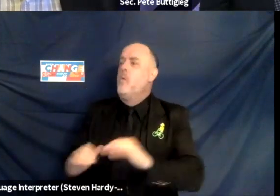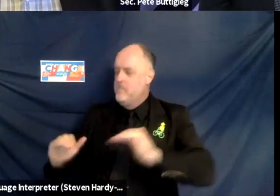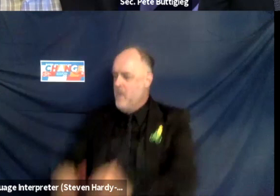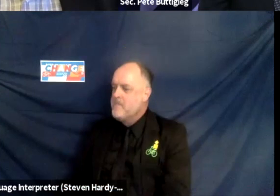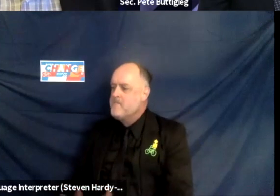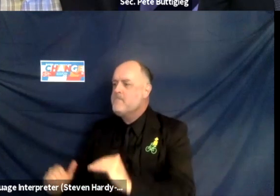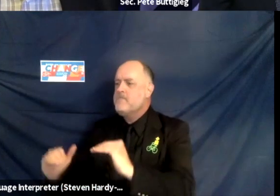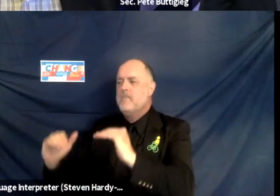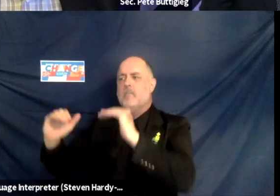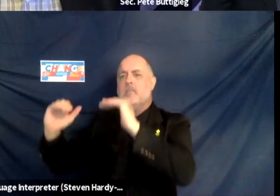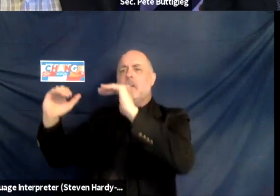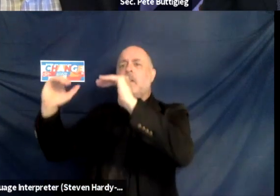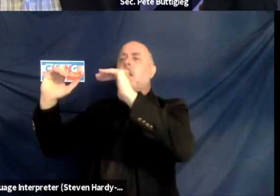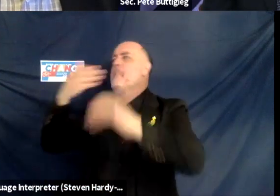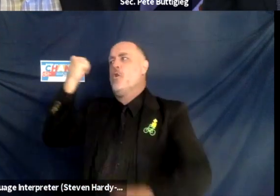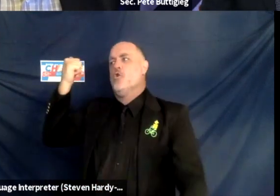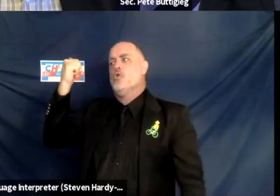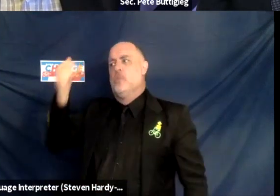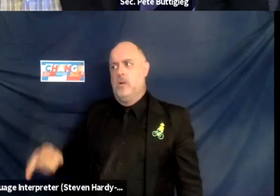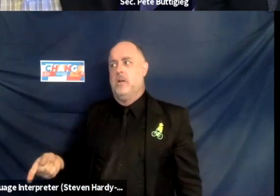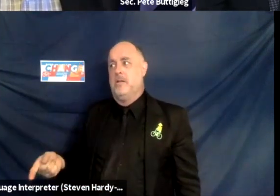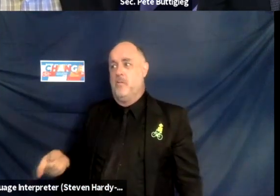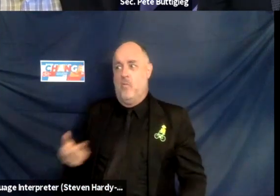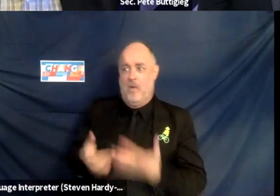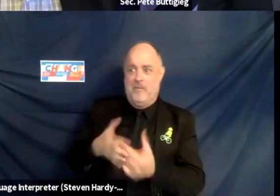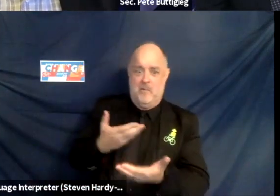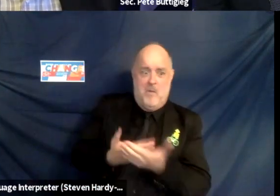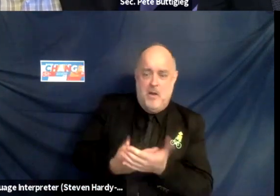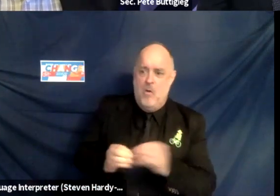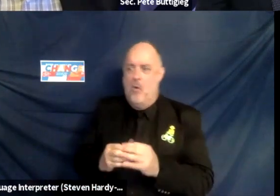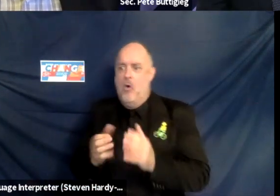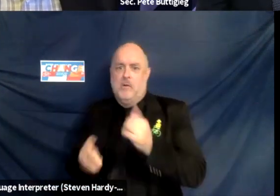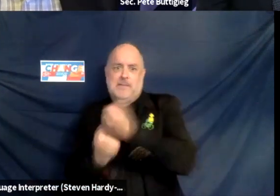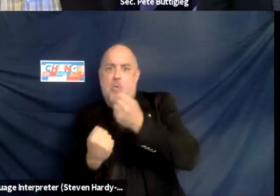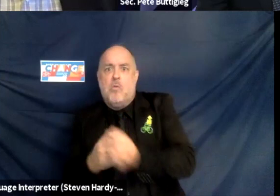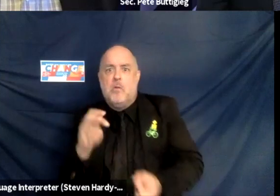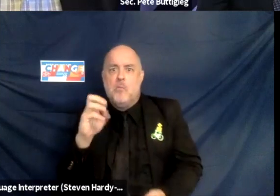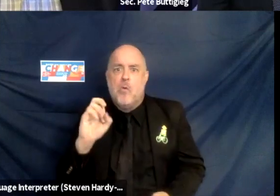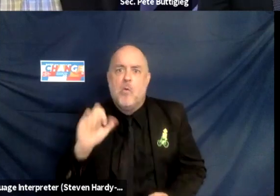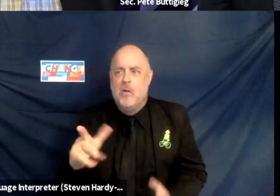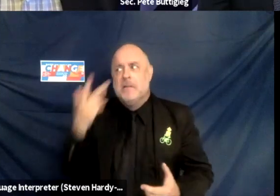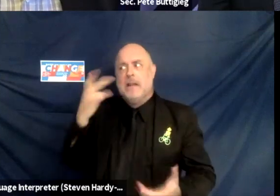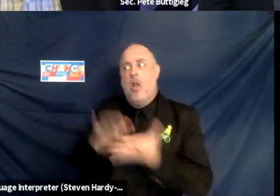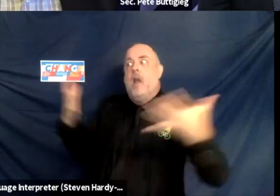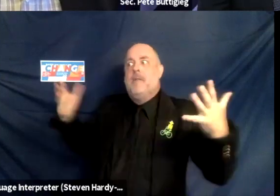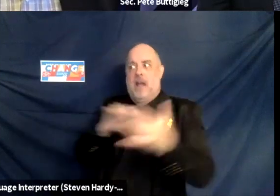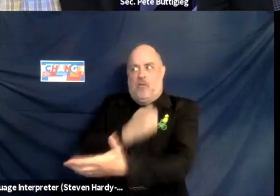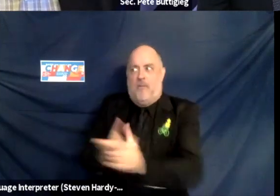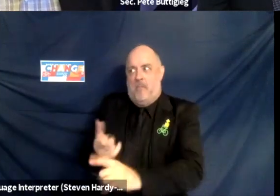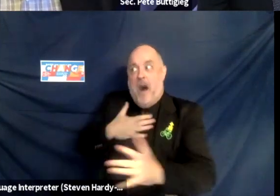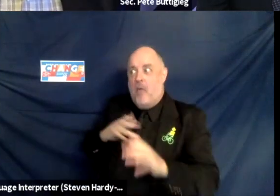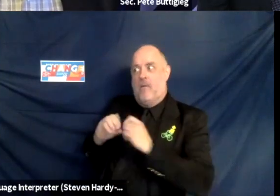better. But what I can say is that whether it's hard resources or whether it's moral support, you're going to see a lot of energy coming from my office and my